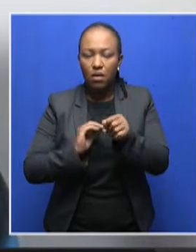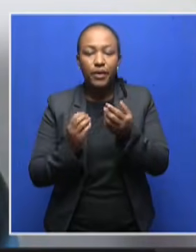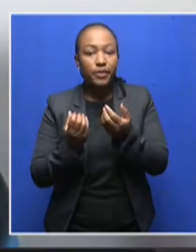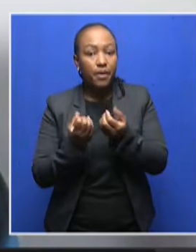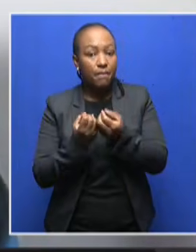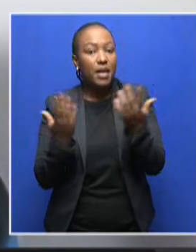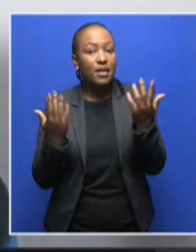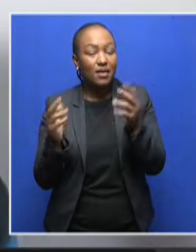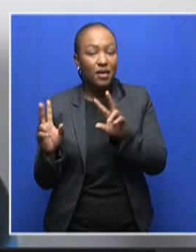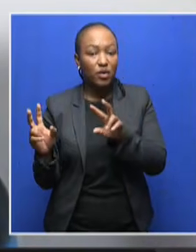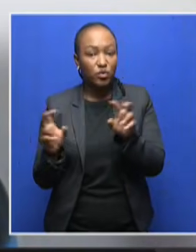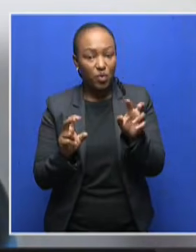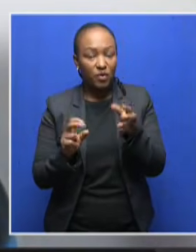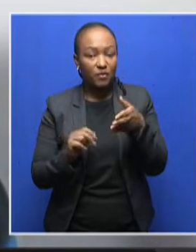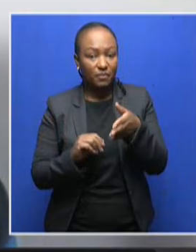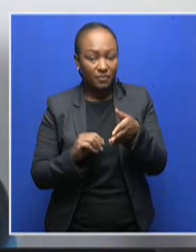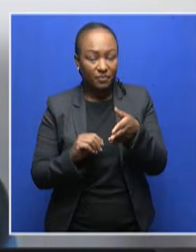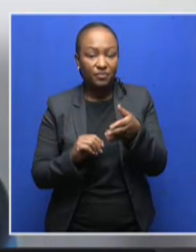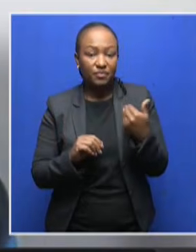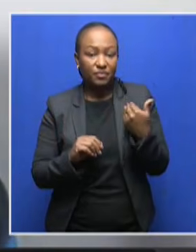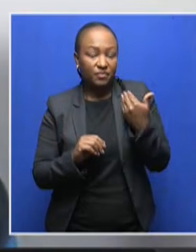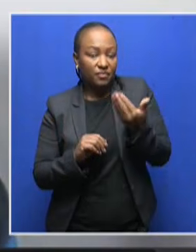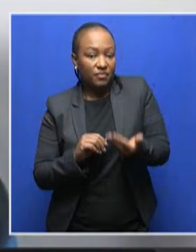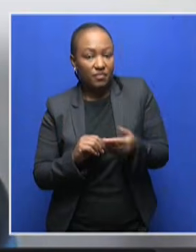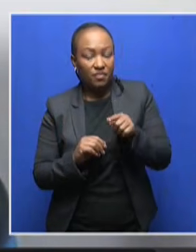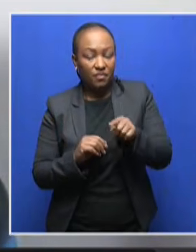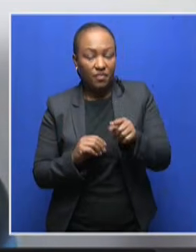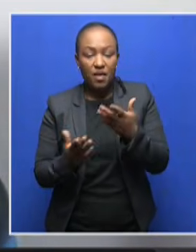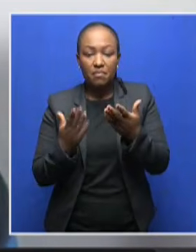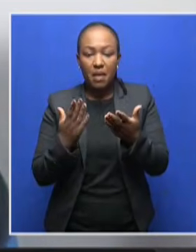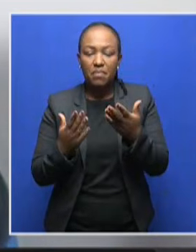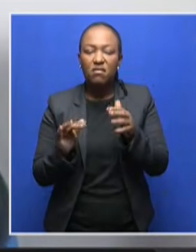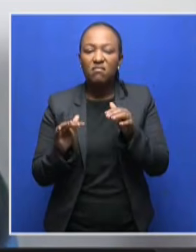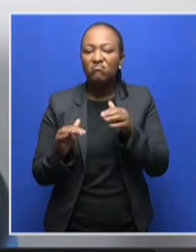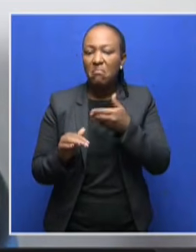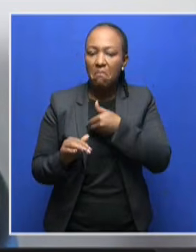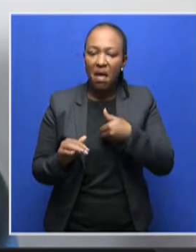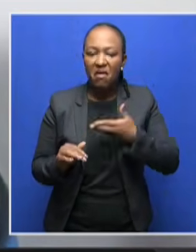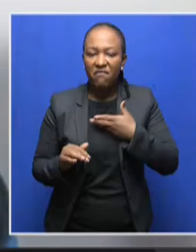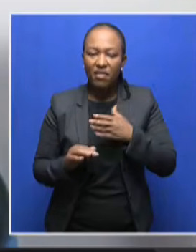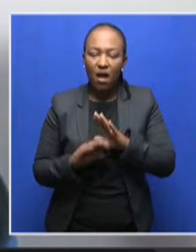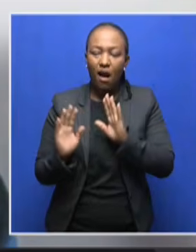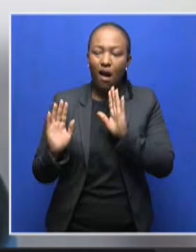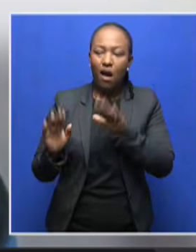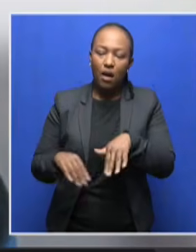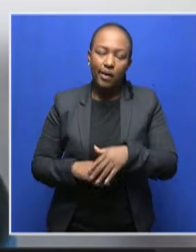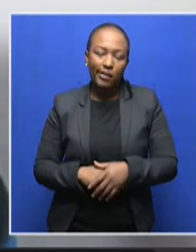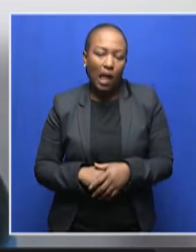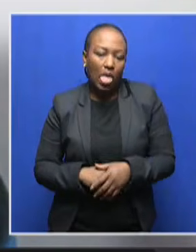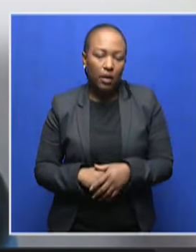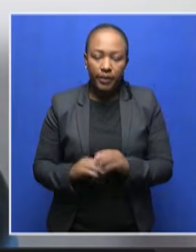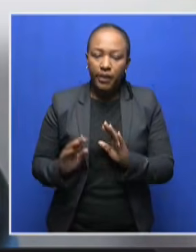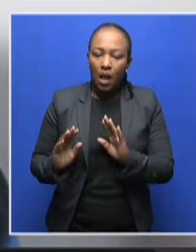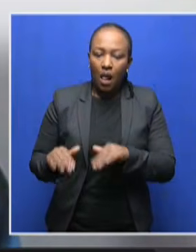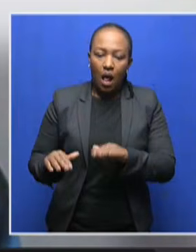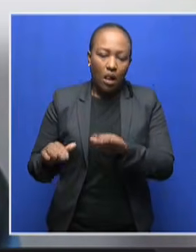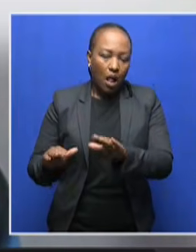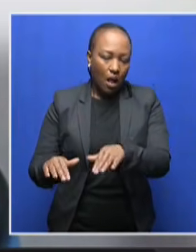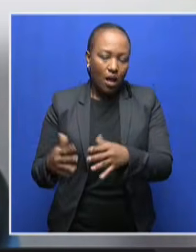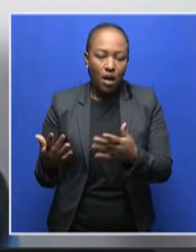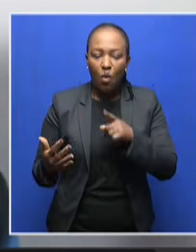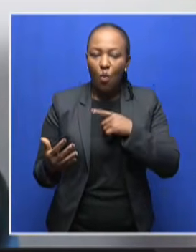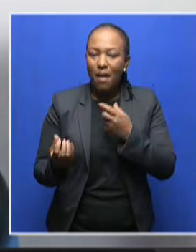issues probably at play. Certainly on the part of parents, there might be some level of complacency because of how successful vaccines have been in the past.